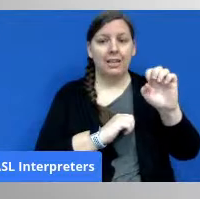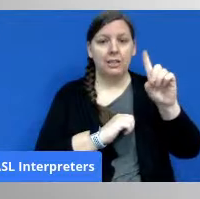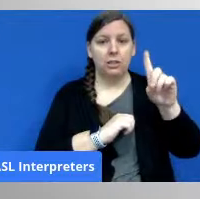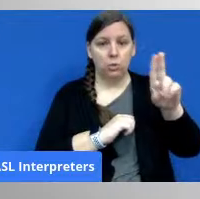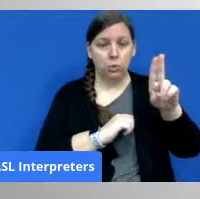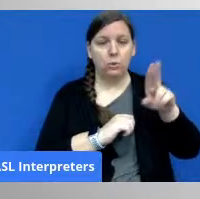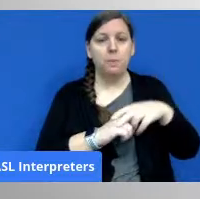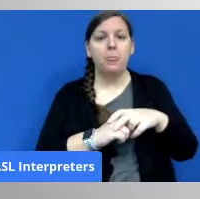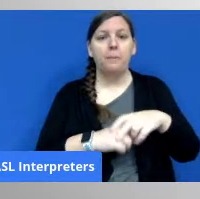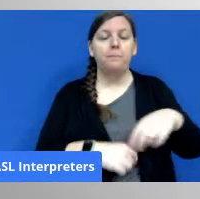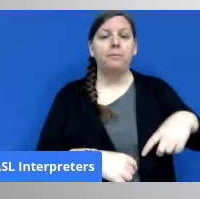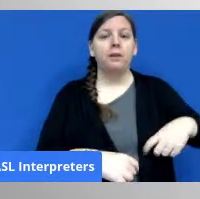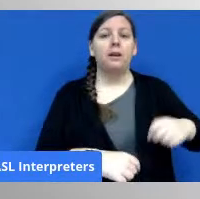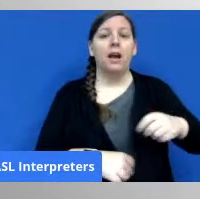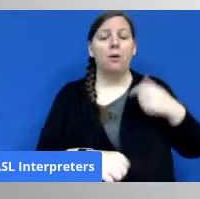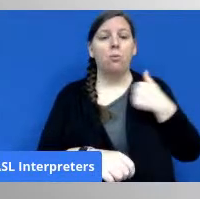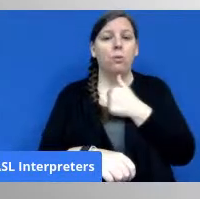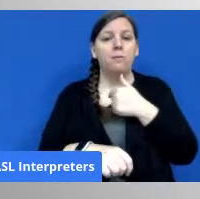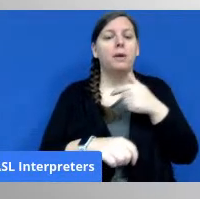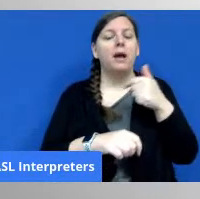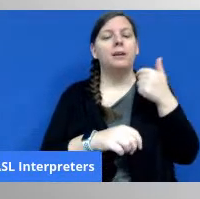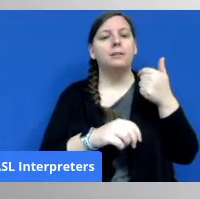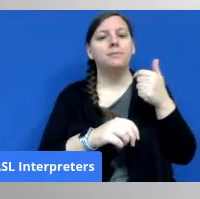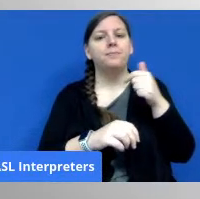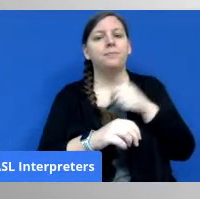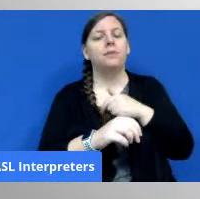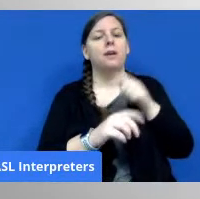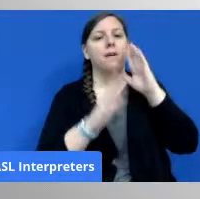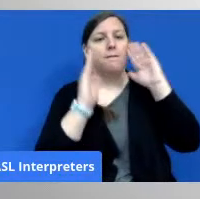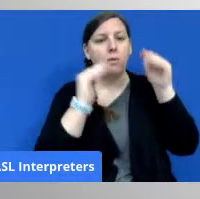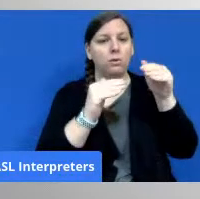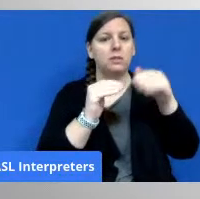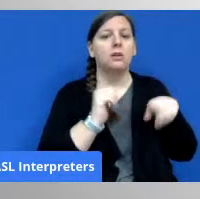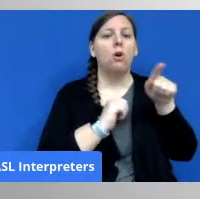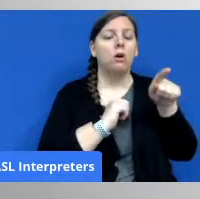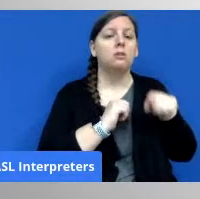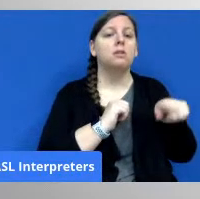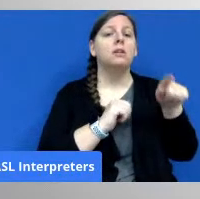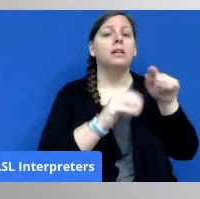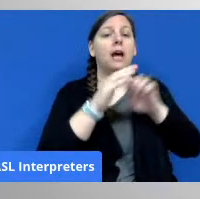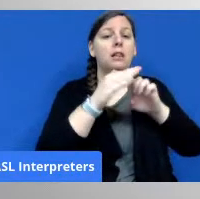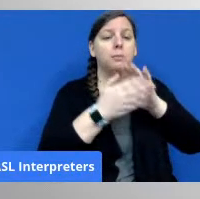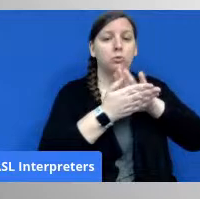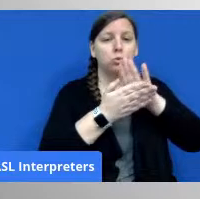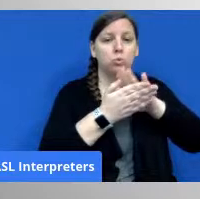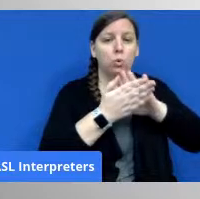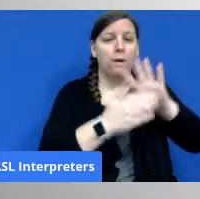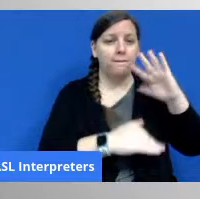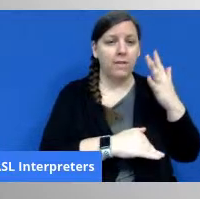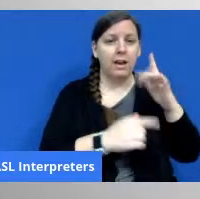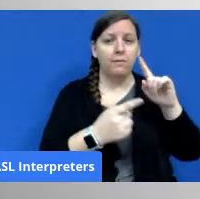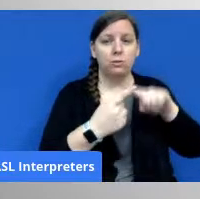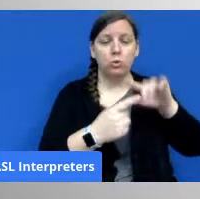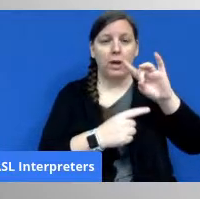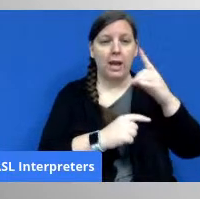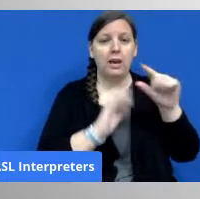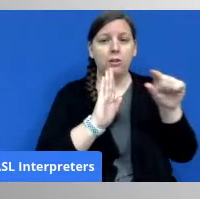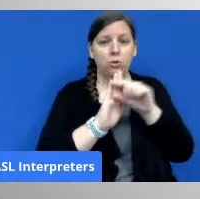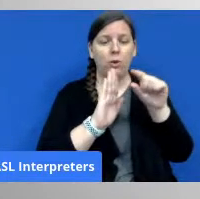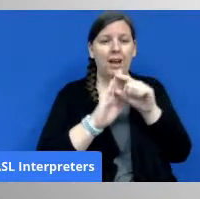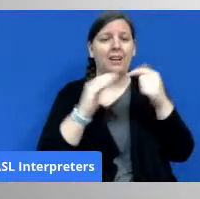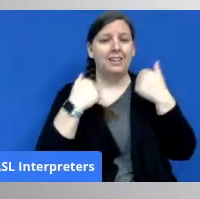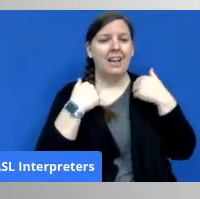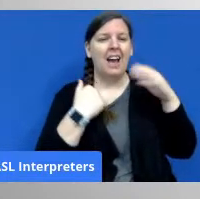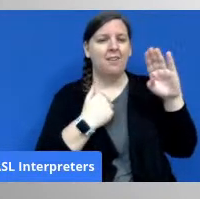grade. And it's based around a Bitmoji classroom, similar to what CCSD teachers are using. We're starting the